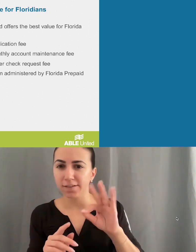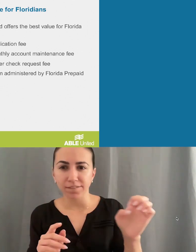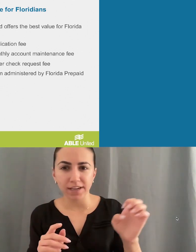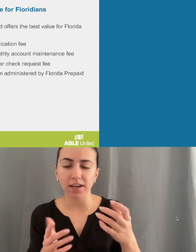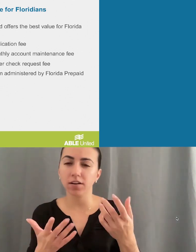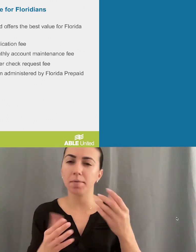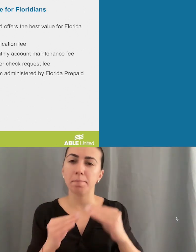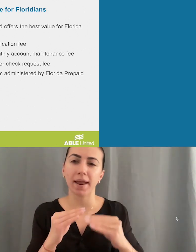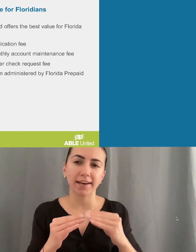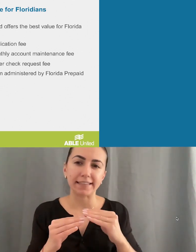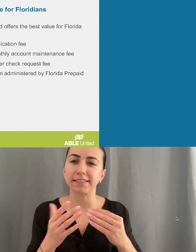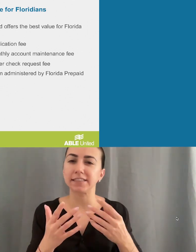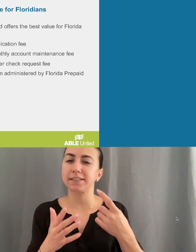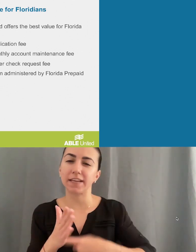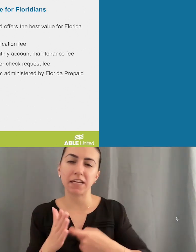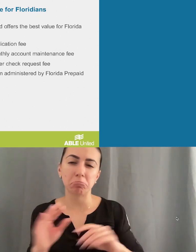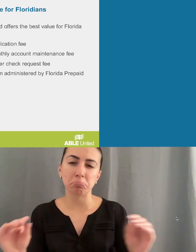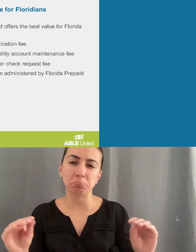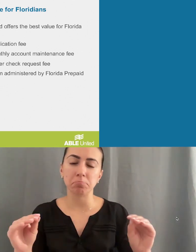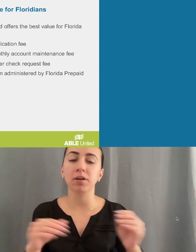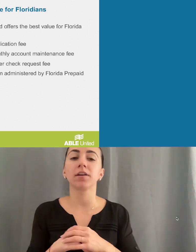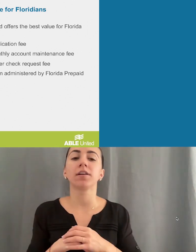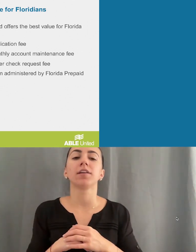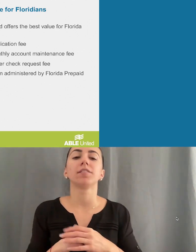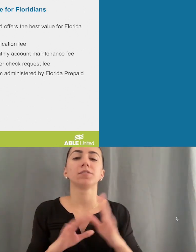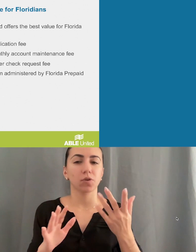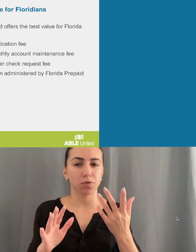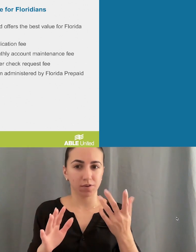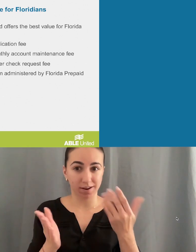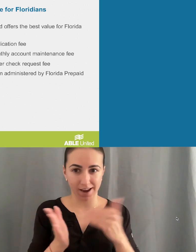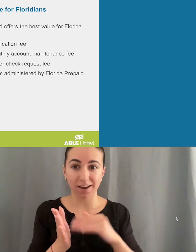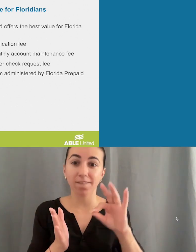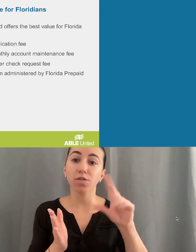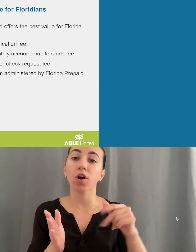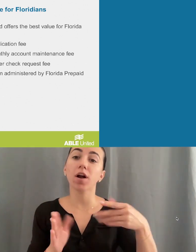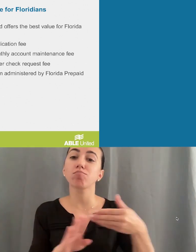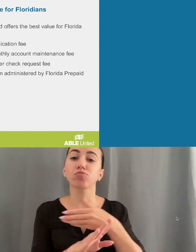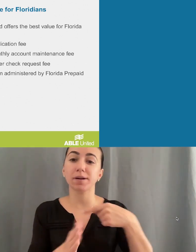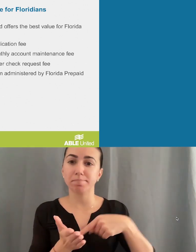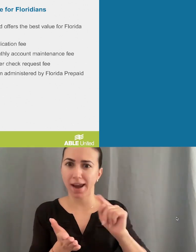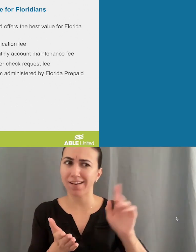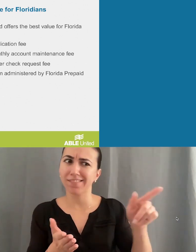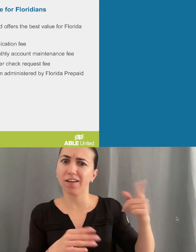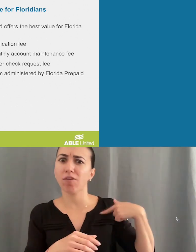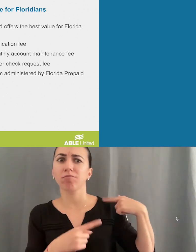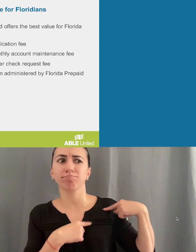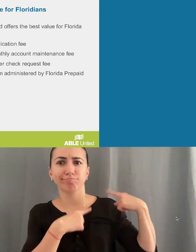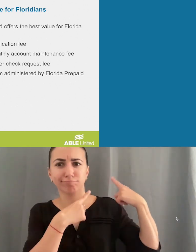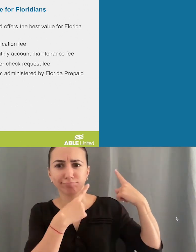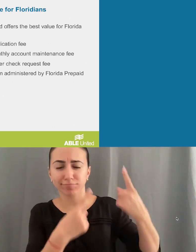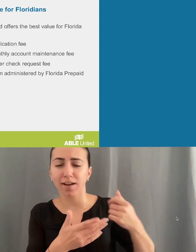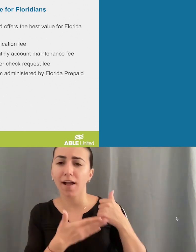maintenance fees as well. So, and you can have the reassurance that it's being managed by Florida Prepaid, which has a long history of